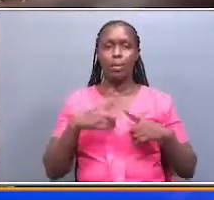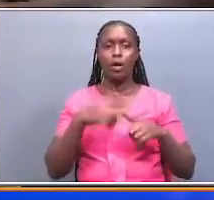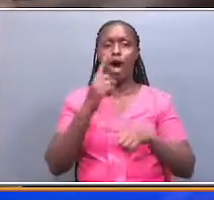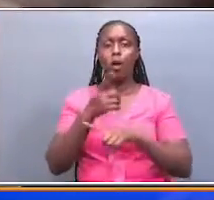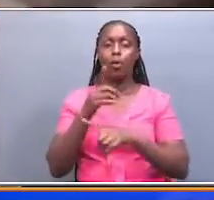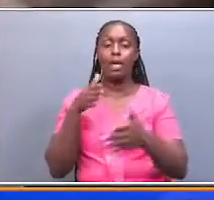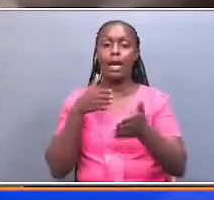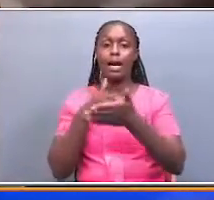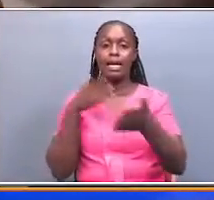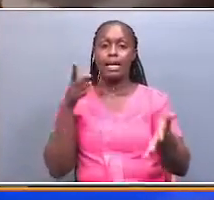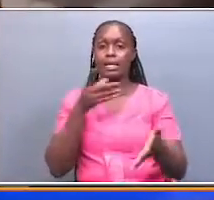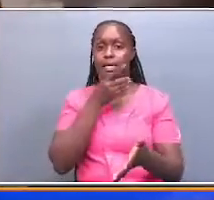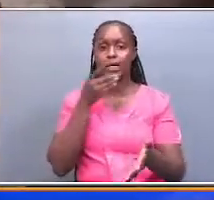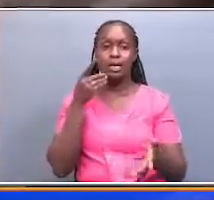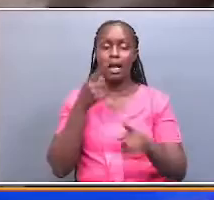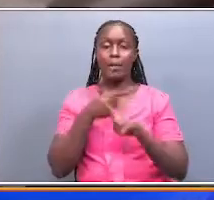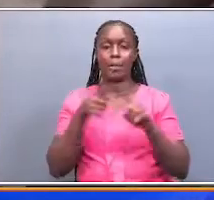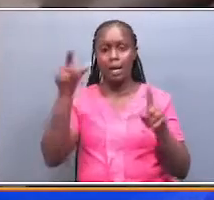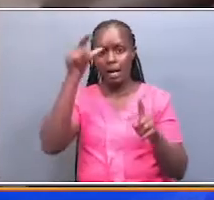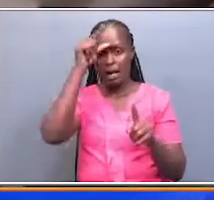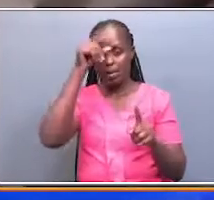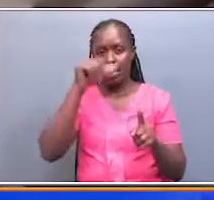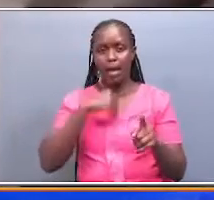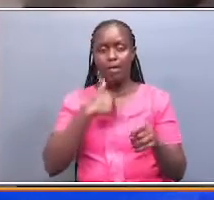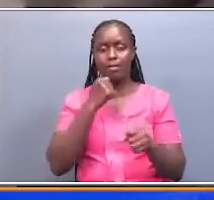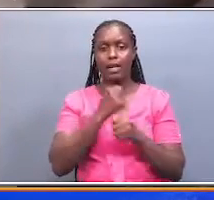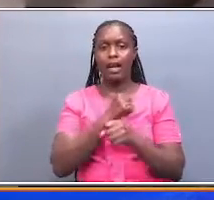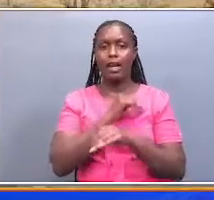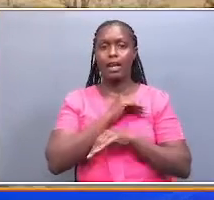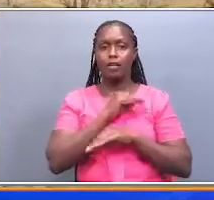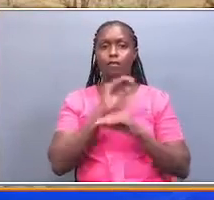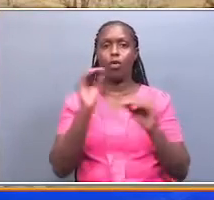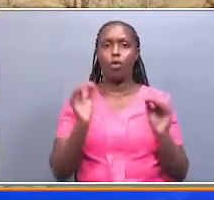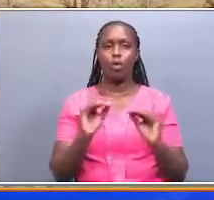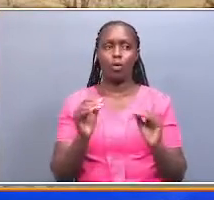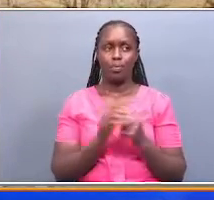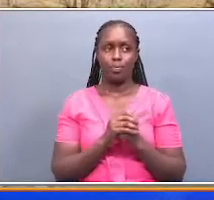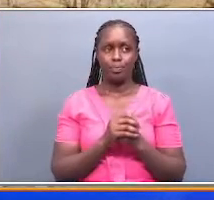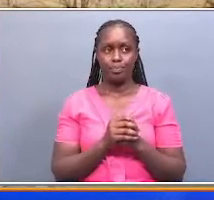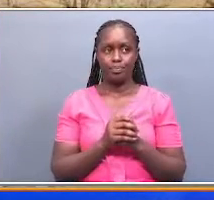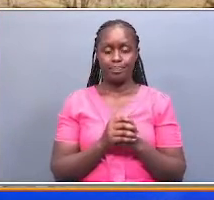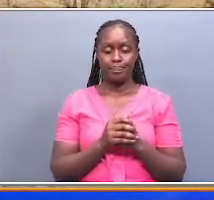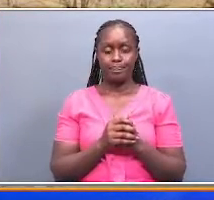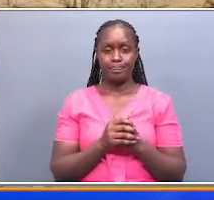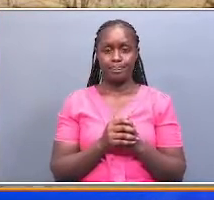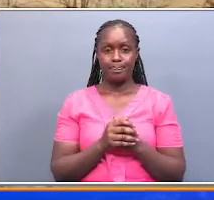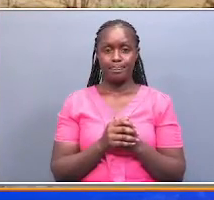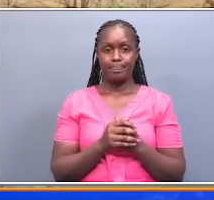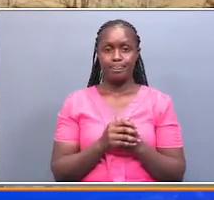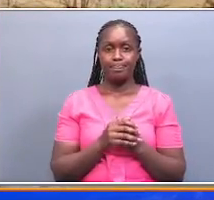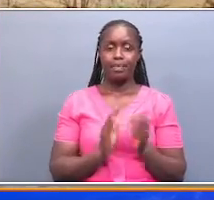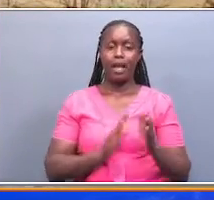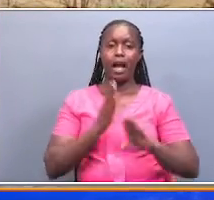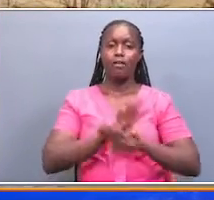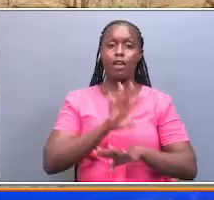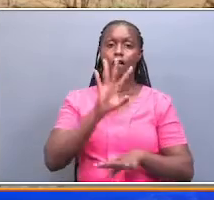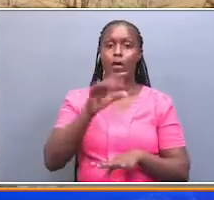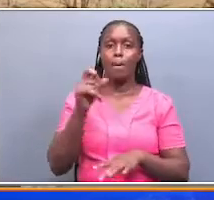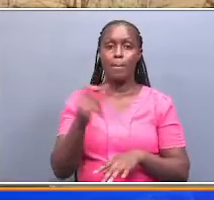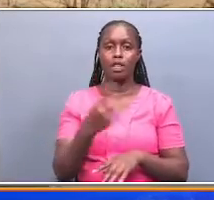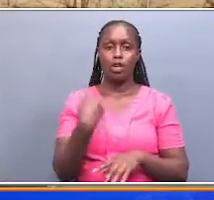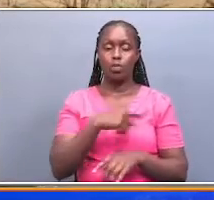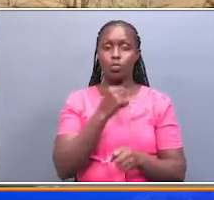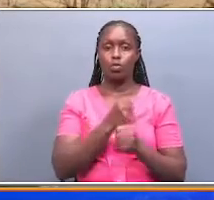drought. However, the government seems not to be doing enough to save lives here. After every 4 months, tunafanya ile